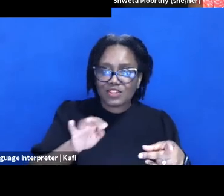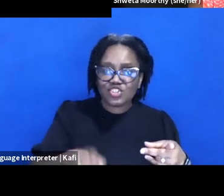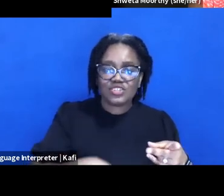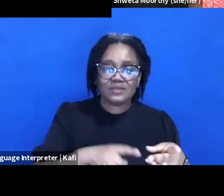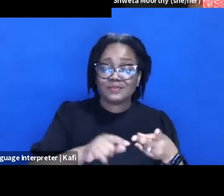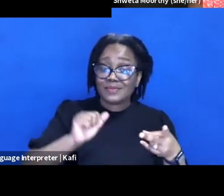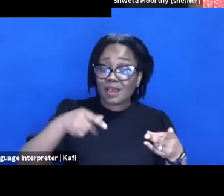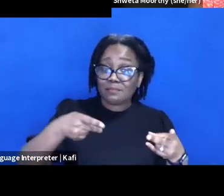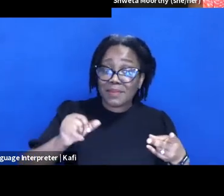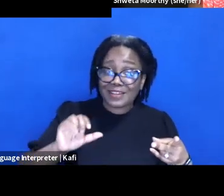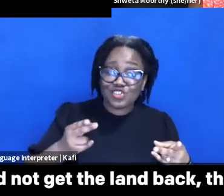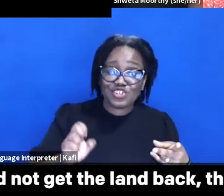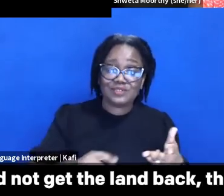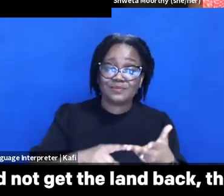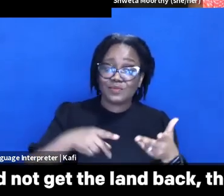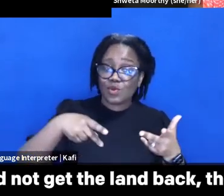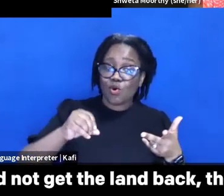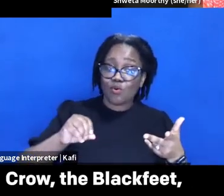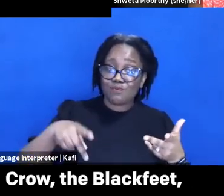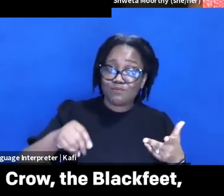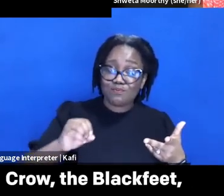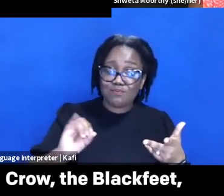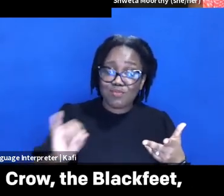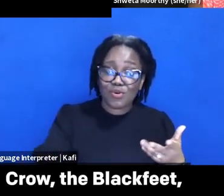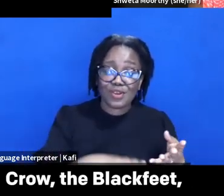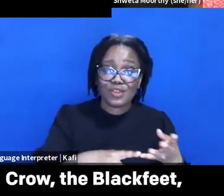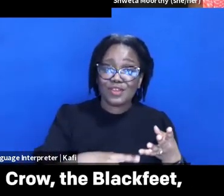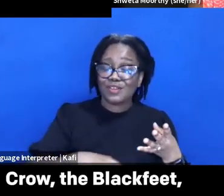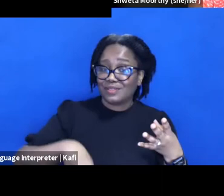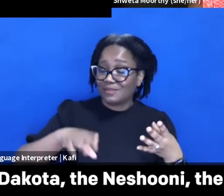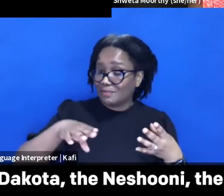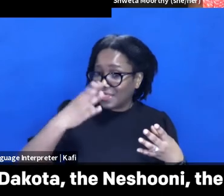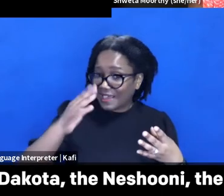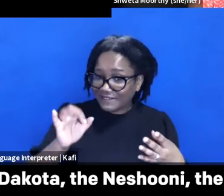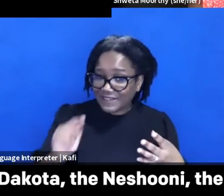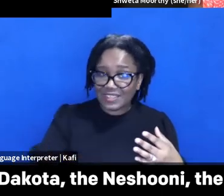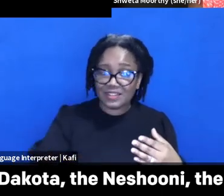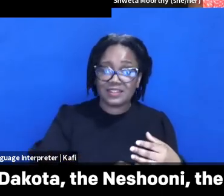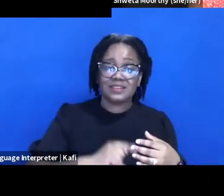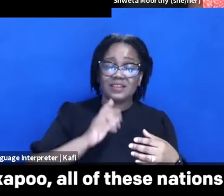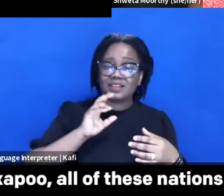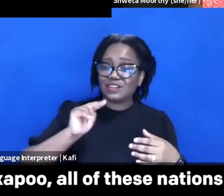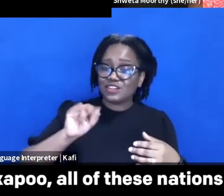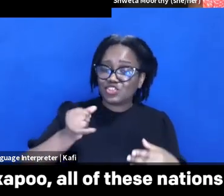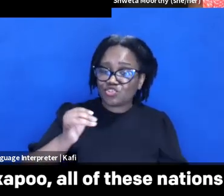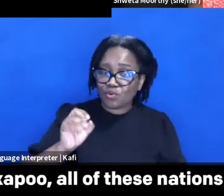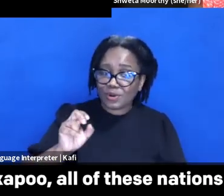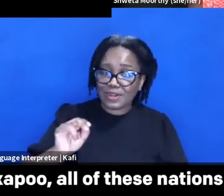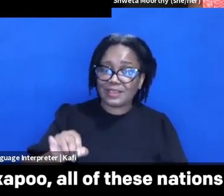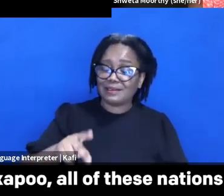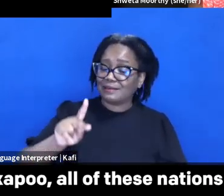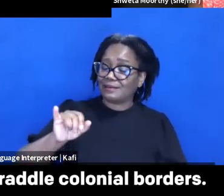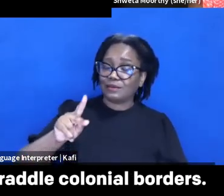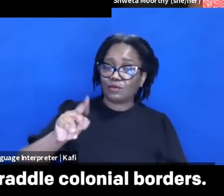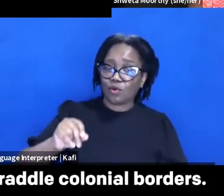Cree would not get a land back. The Crow, the Blackfeet, the Dakota, the Haudenosaunee, the Kickapoo, all of